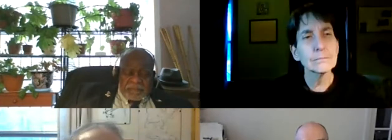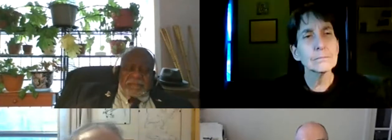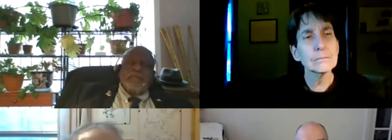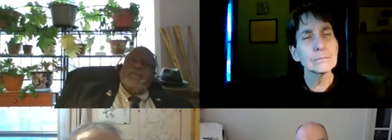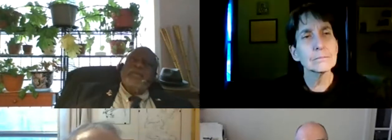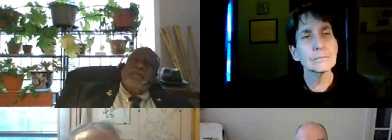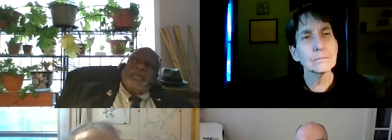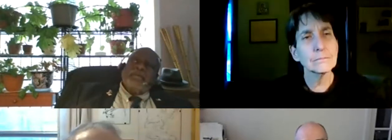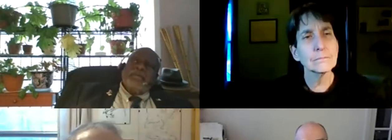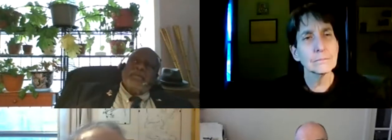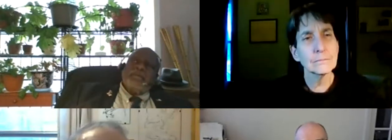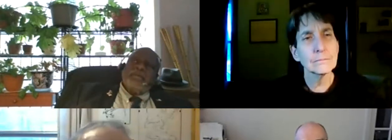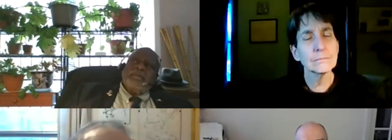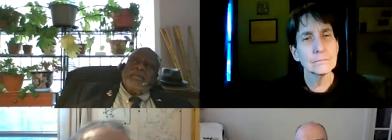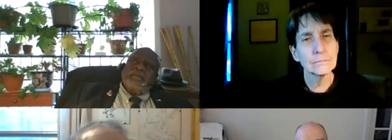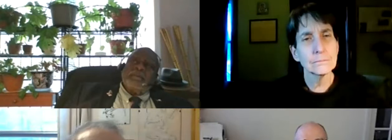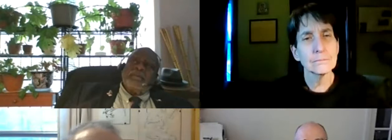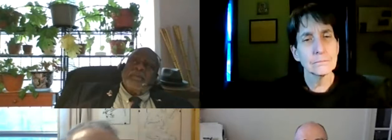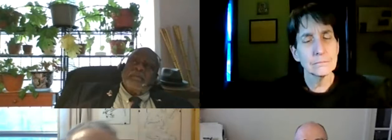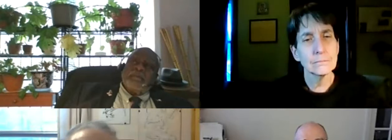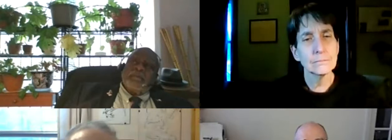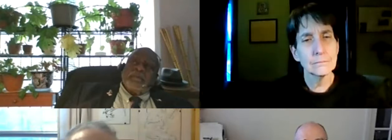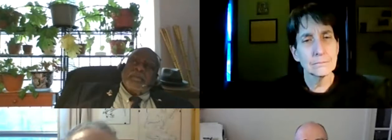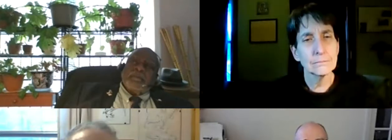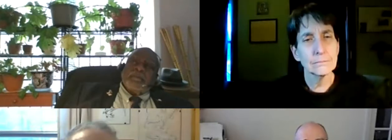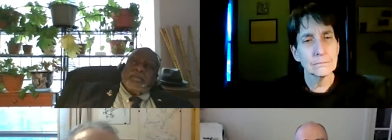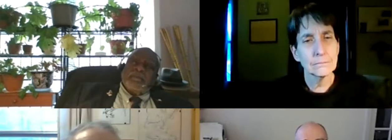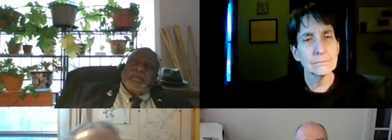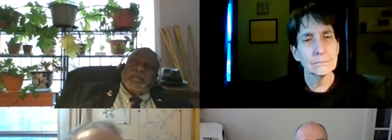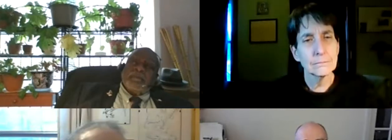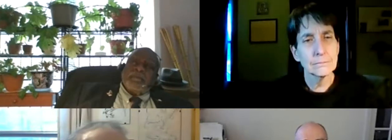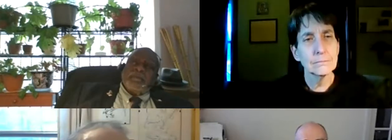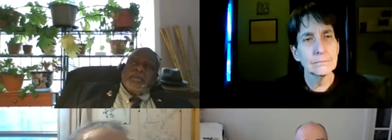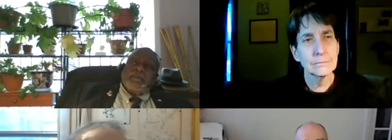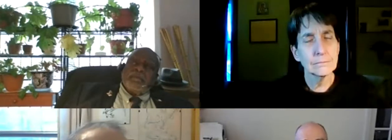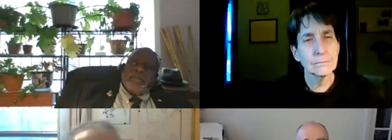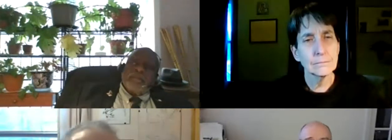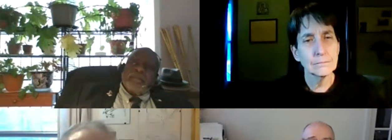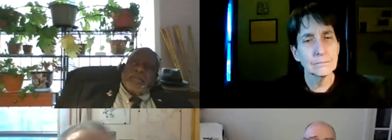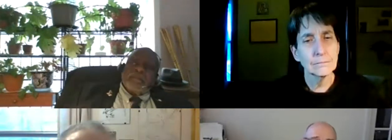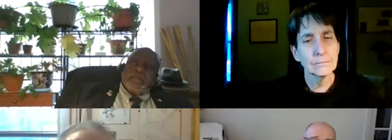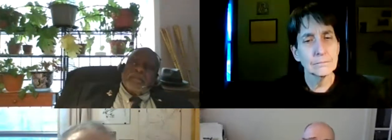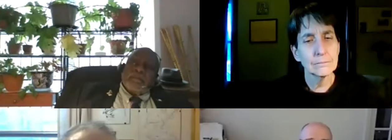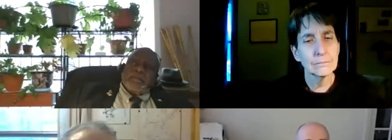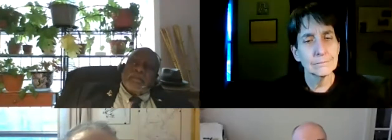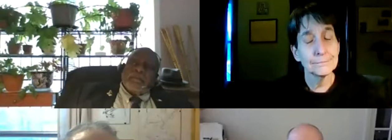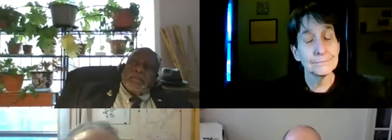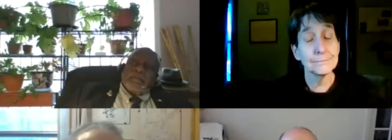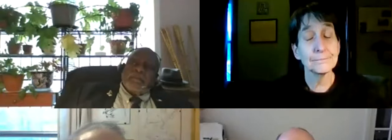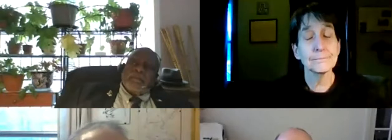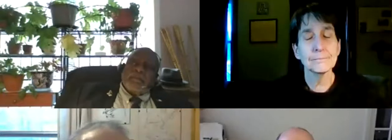health access, and information about services like Choices for Care are impaired by poor website